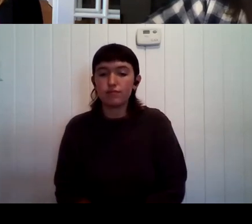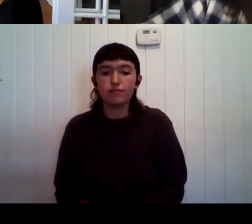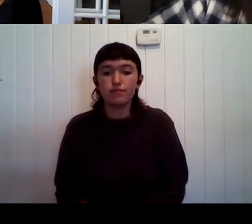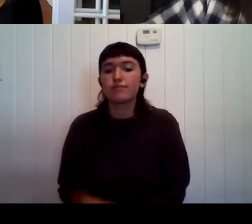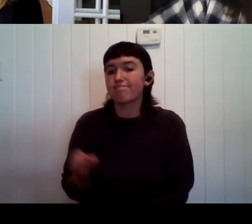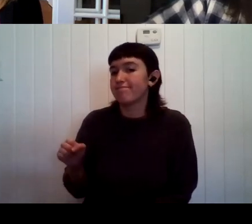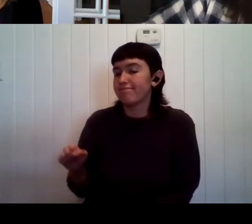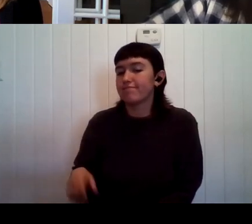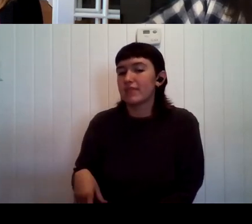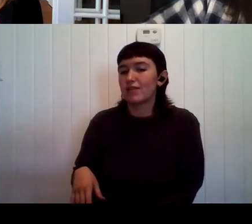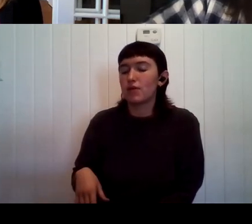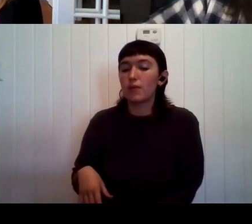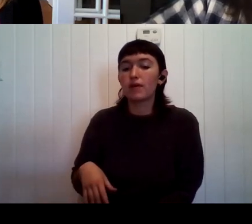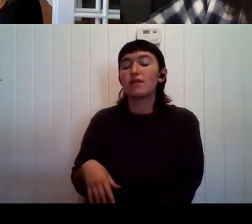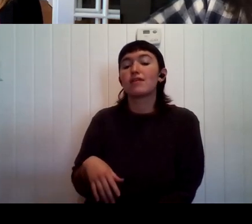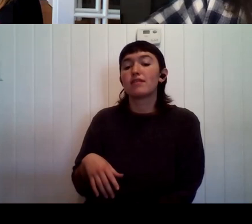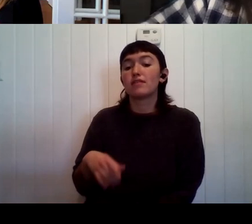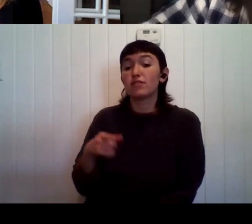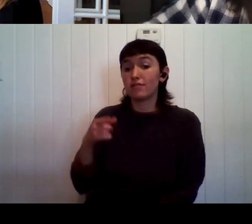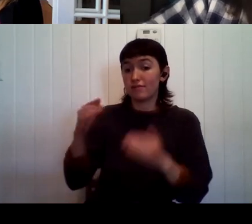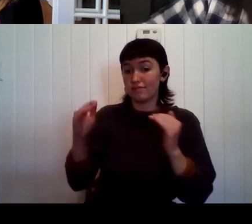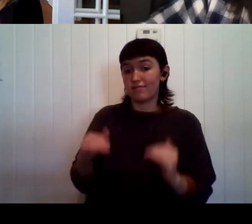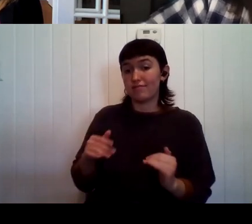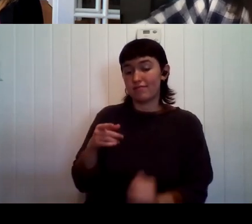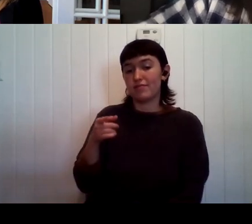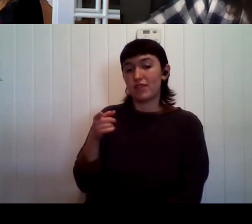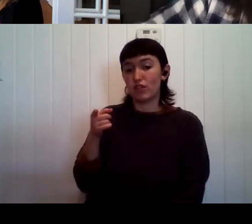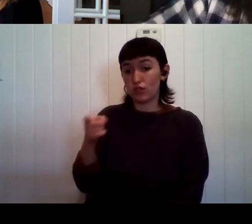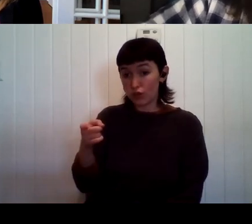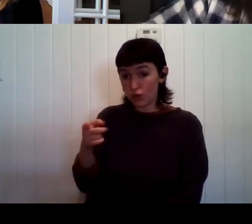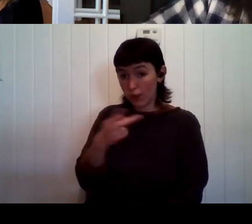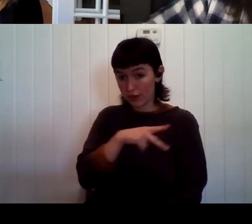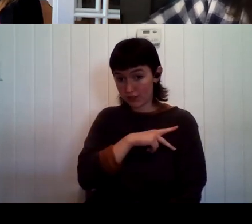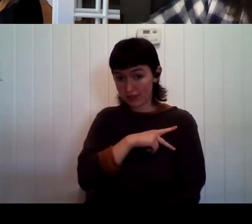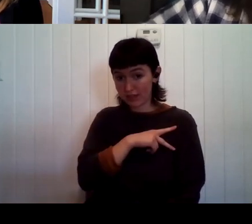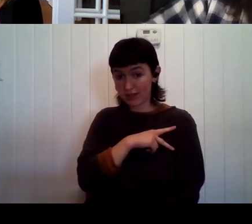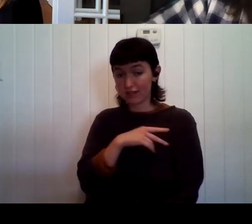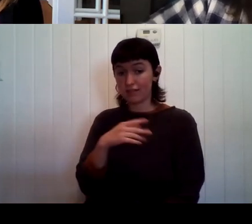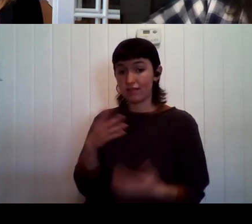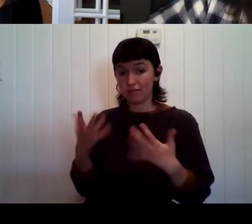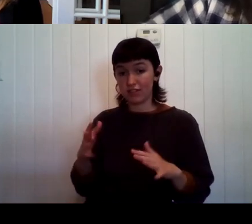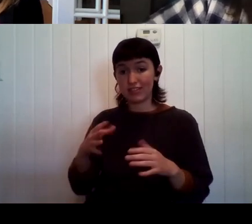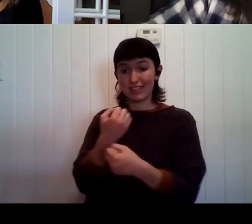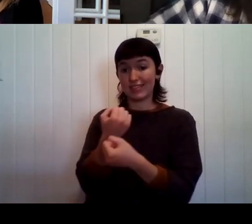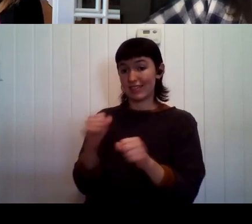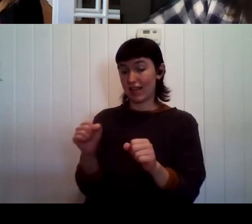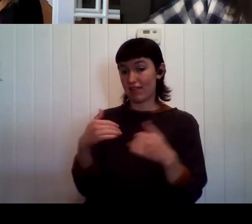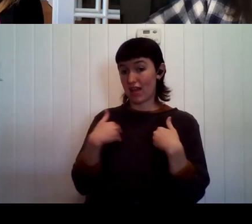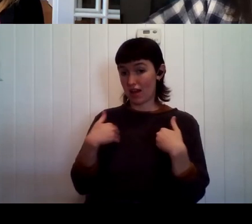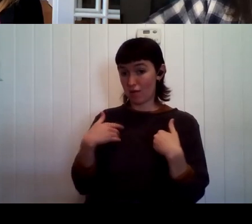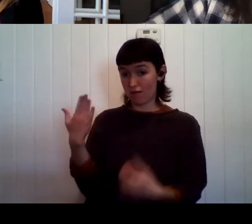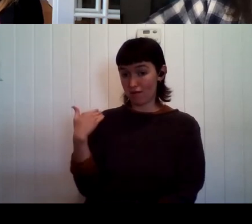Okay. Tommy wants to know, have you personally, I suspect the answer is yes, ever saved an animal before? Yes.